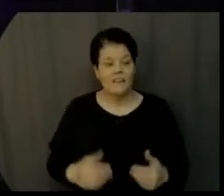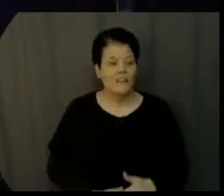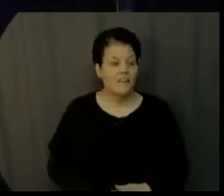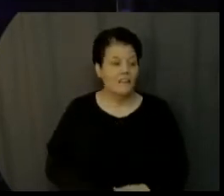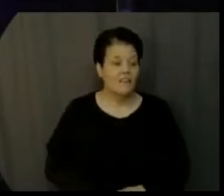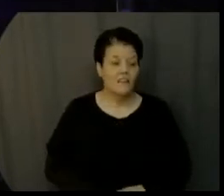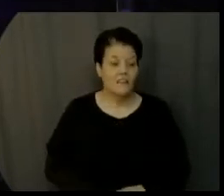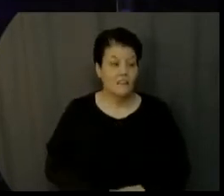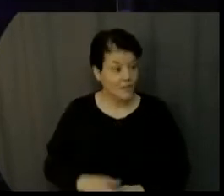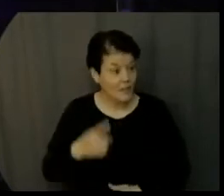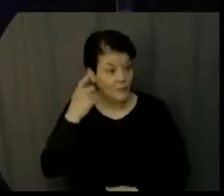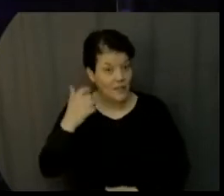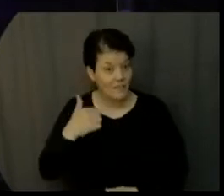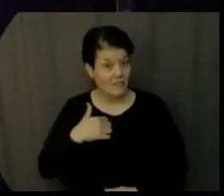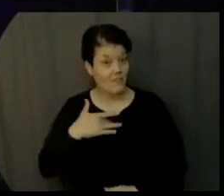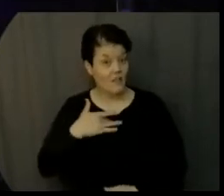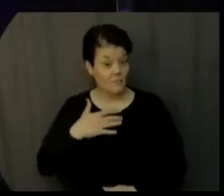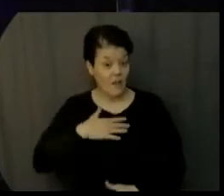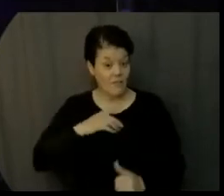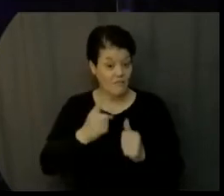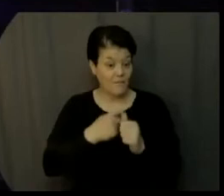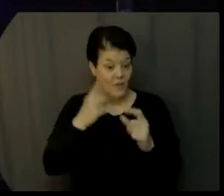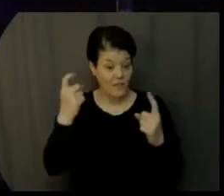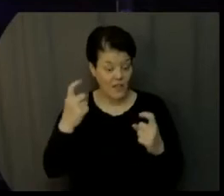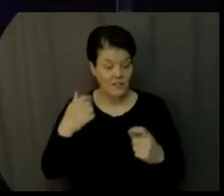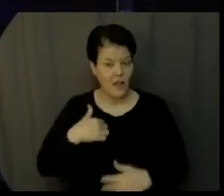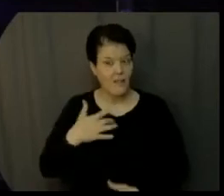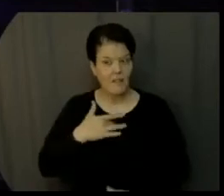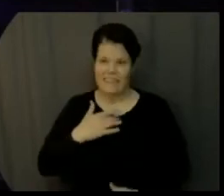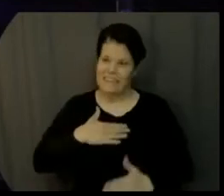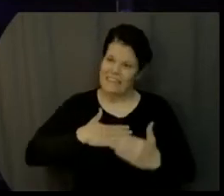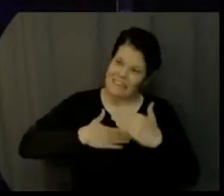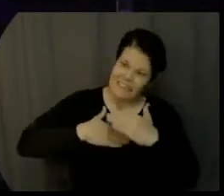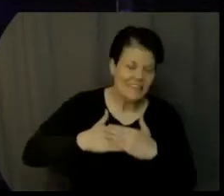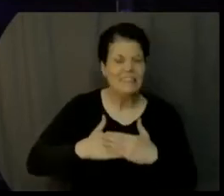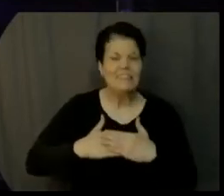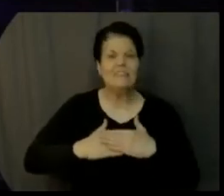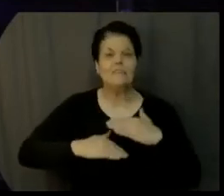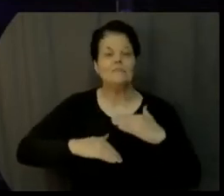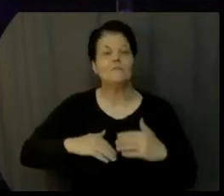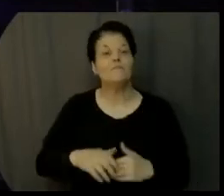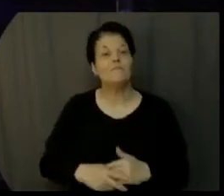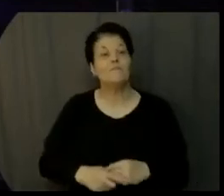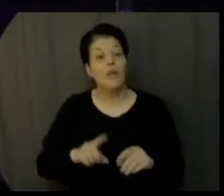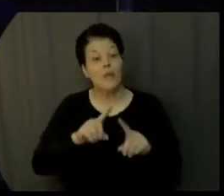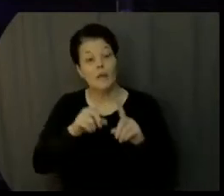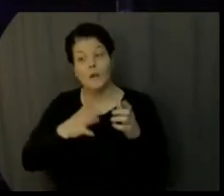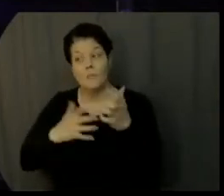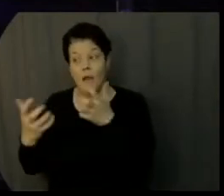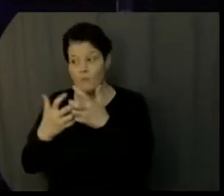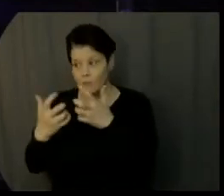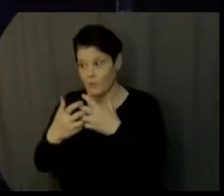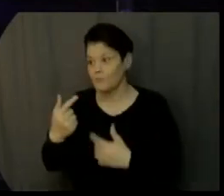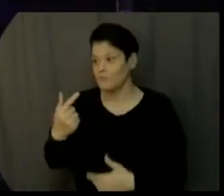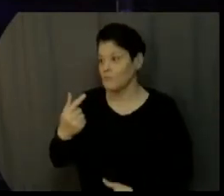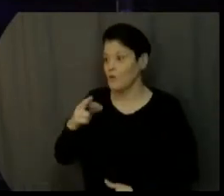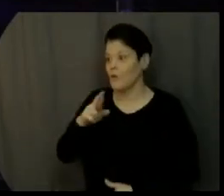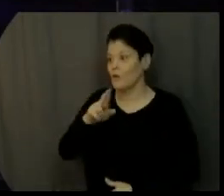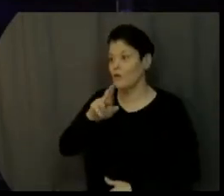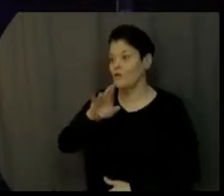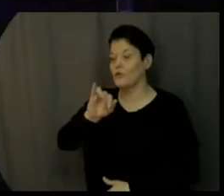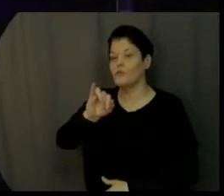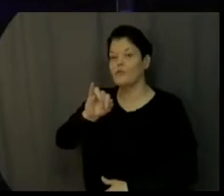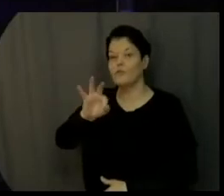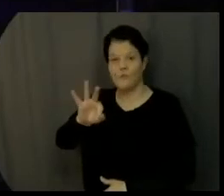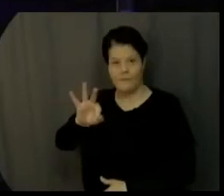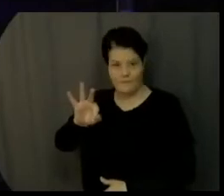felt like I was pushing to the edge. And my roommate, his name was Griffin Durup. He was a